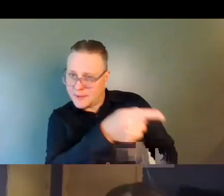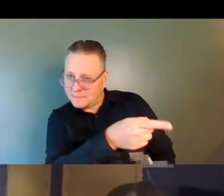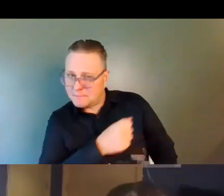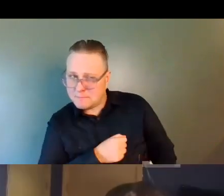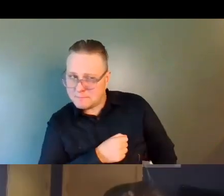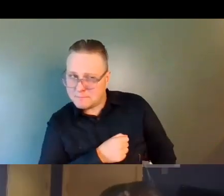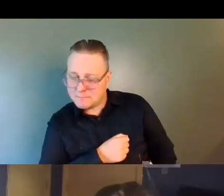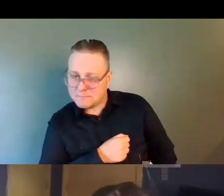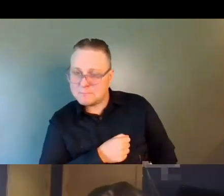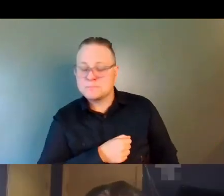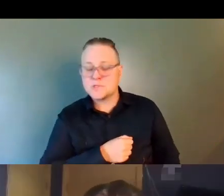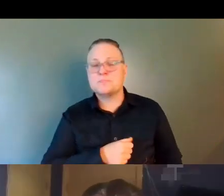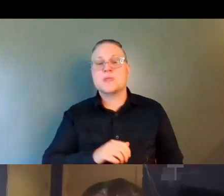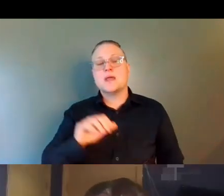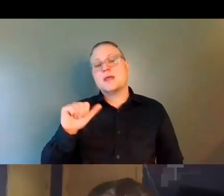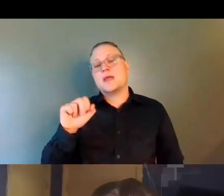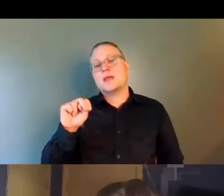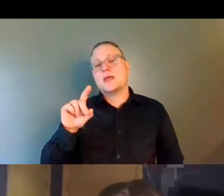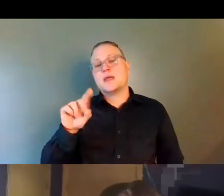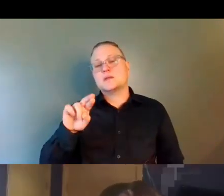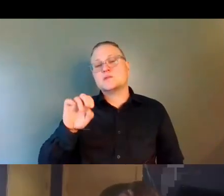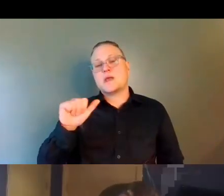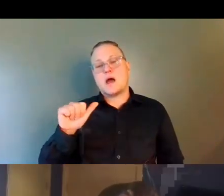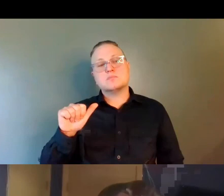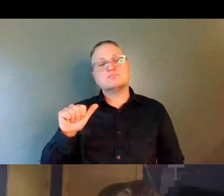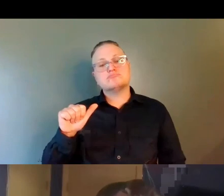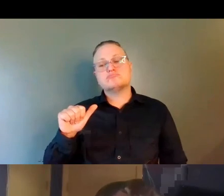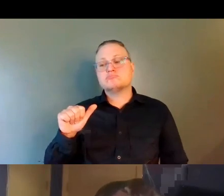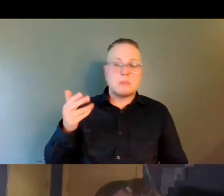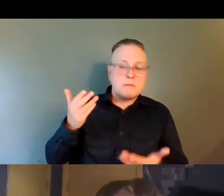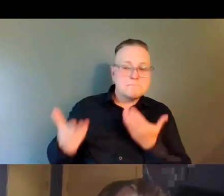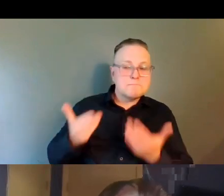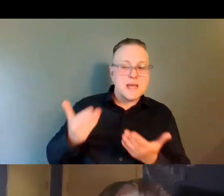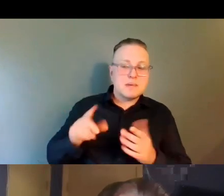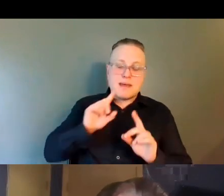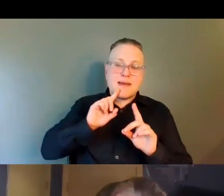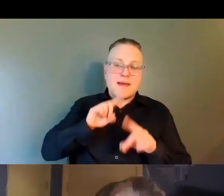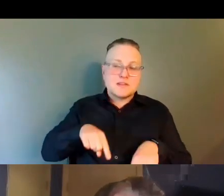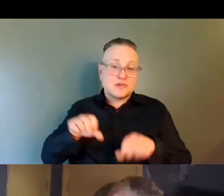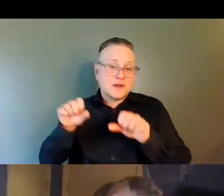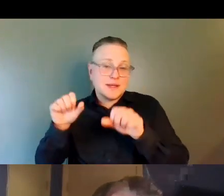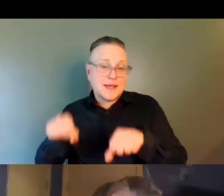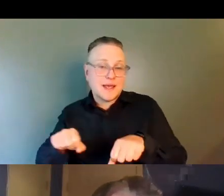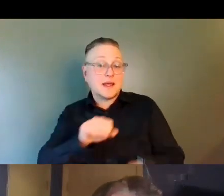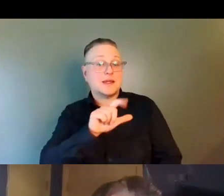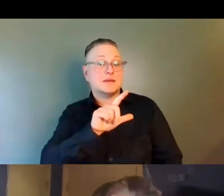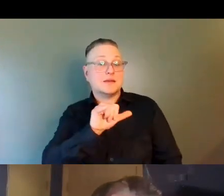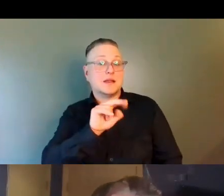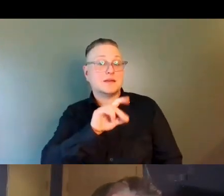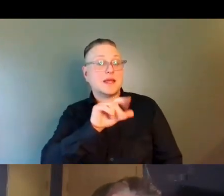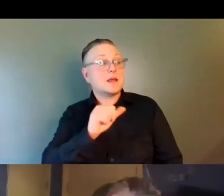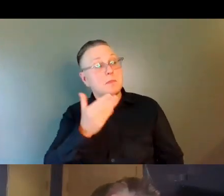directed in your direction, although Linda, I know that you've also worked with folks and you may have some insight there as